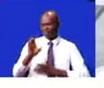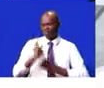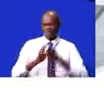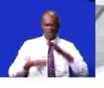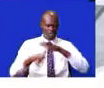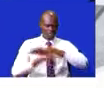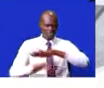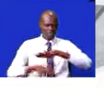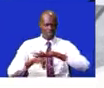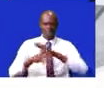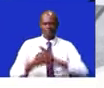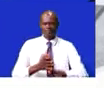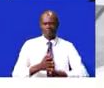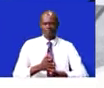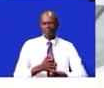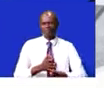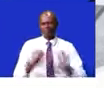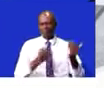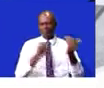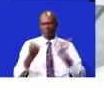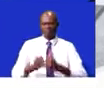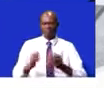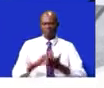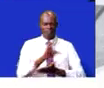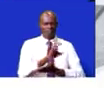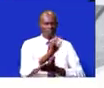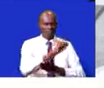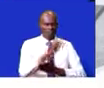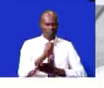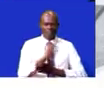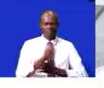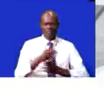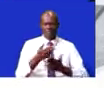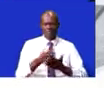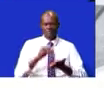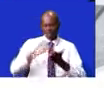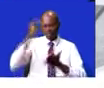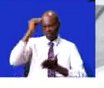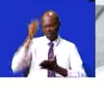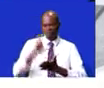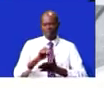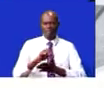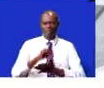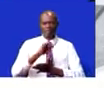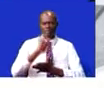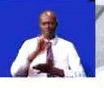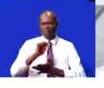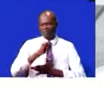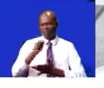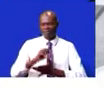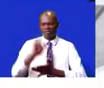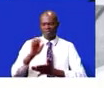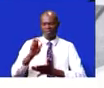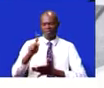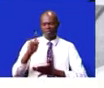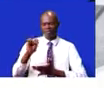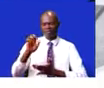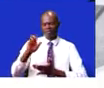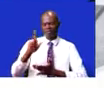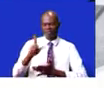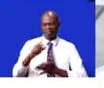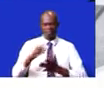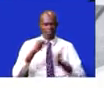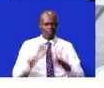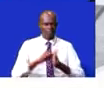nyithi nursery. Kaluwore kod jatend migao mochung' ne chenro go mag somo Ezekiel Machogu, ne oluwo ni piny owacho